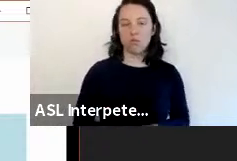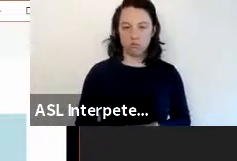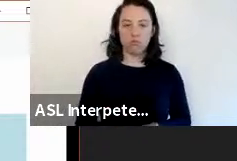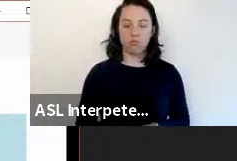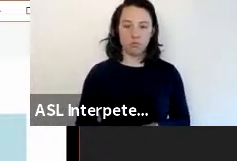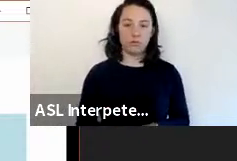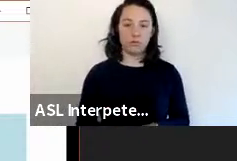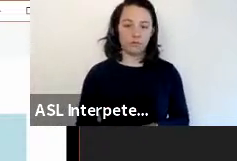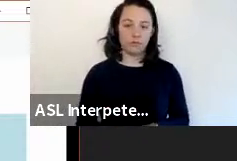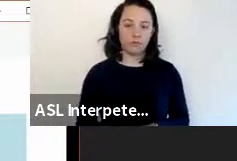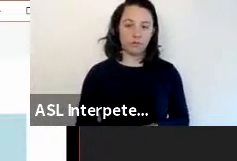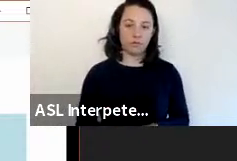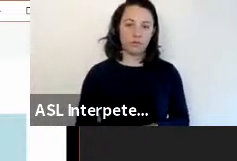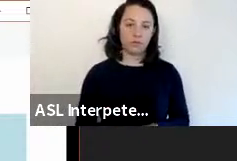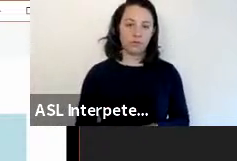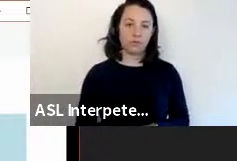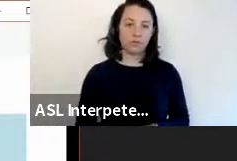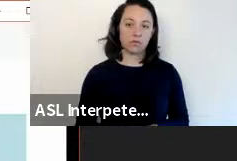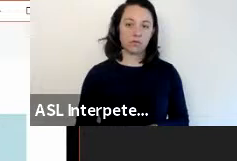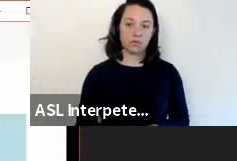in the US. And